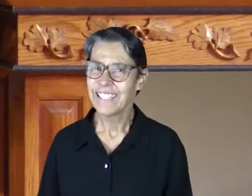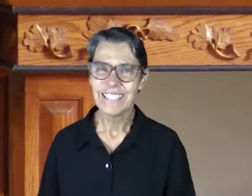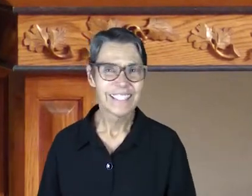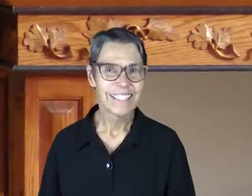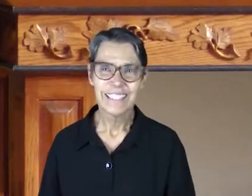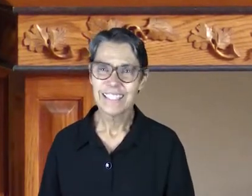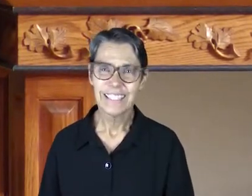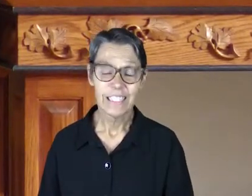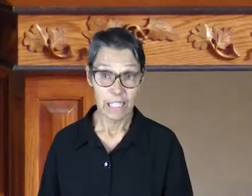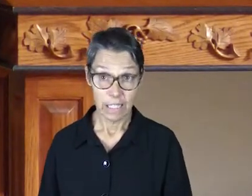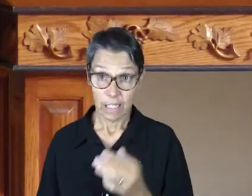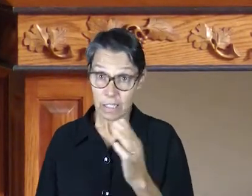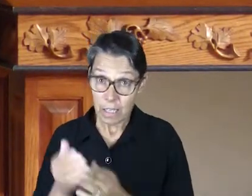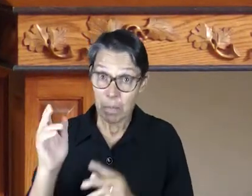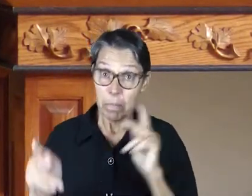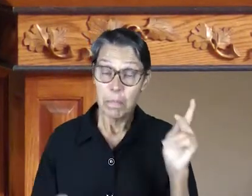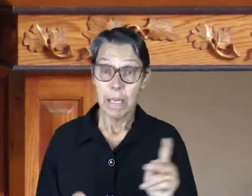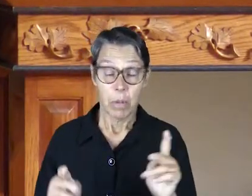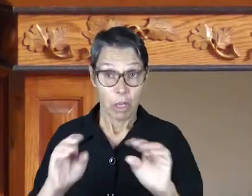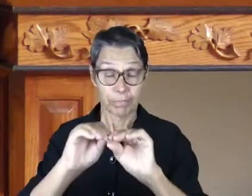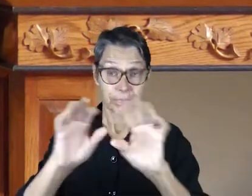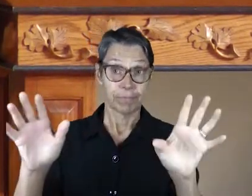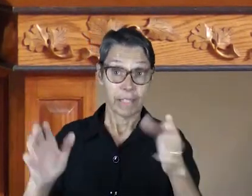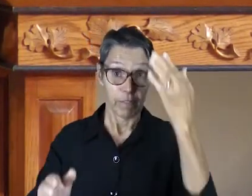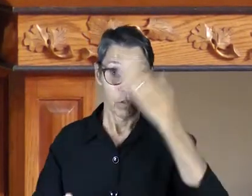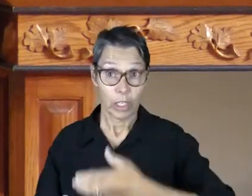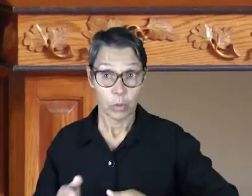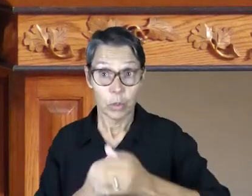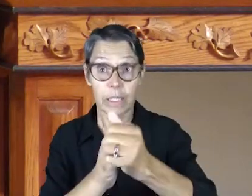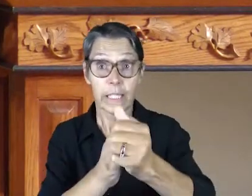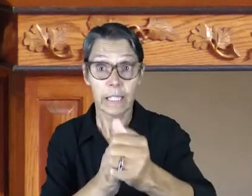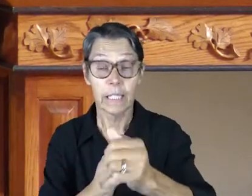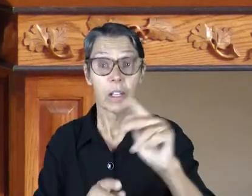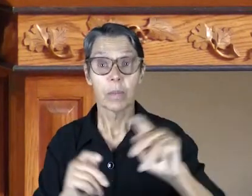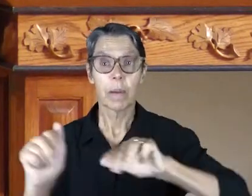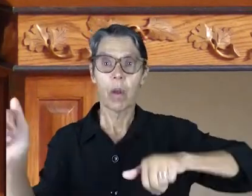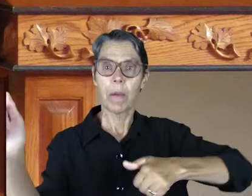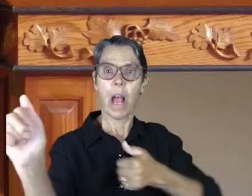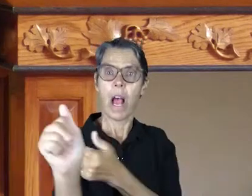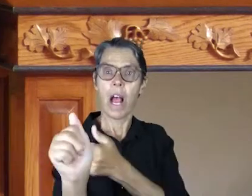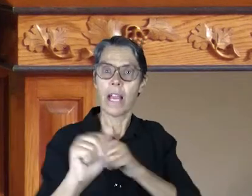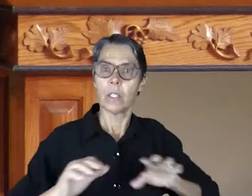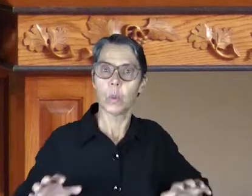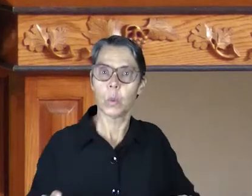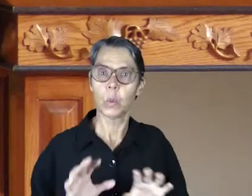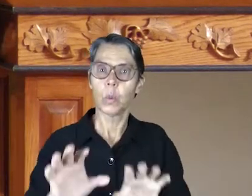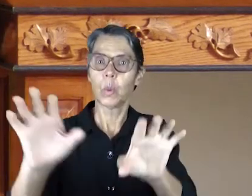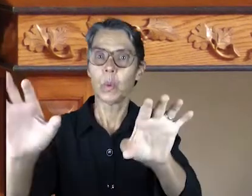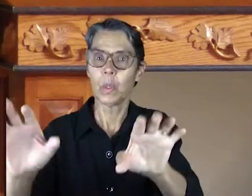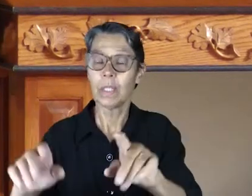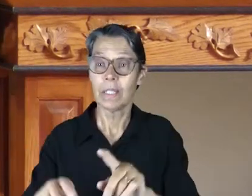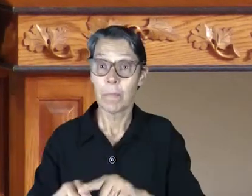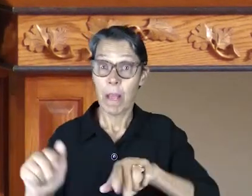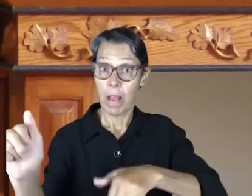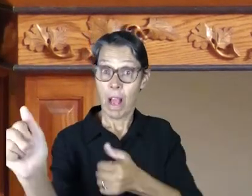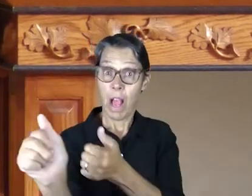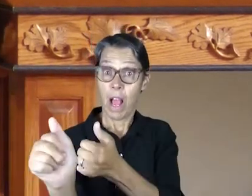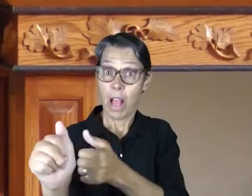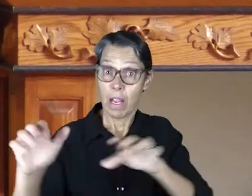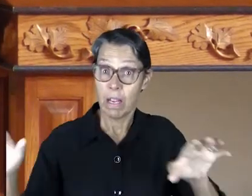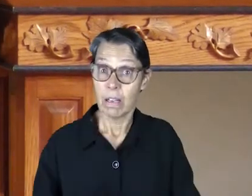front where everybody sees, and some gifts are behind the curtain, but without which the show could not go